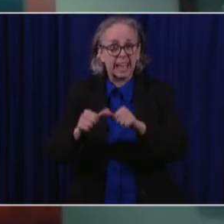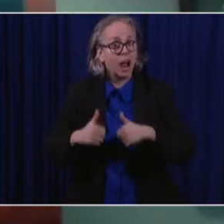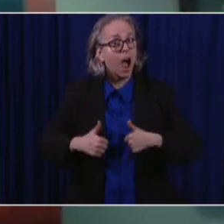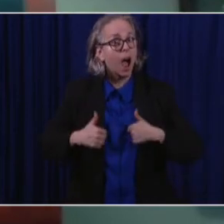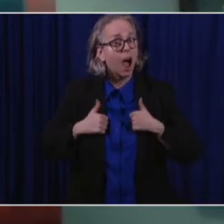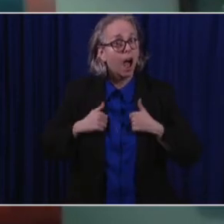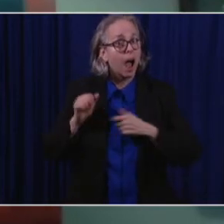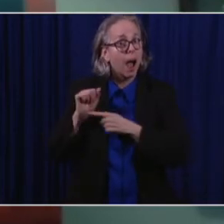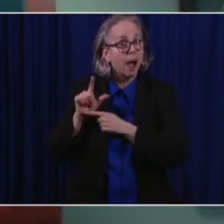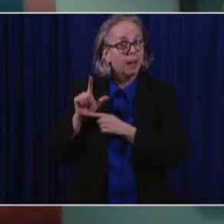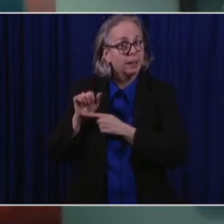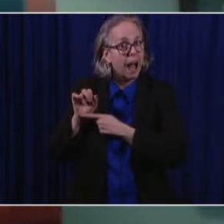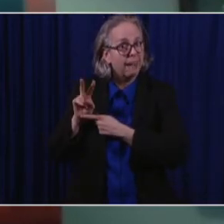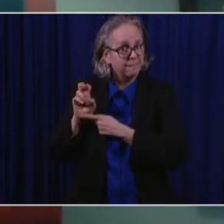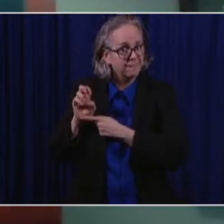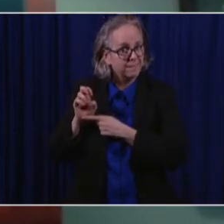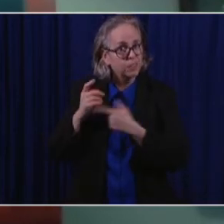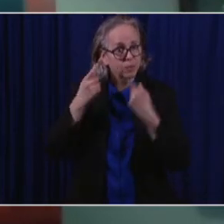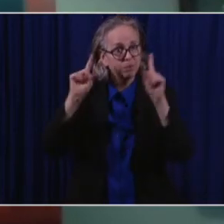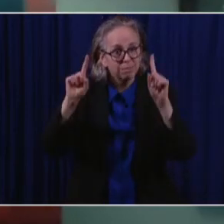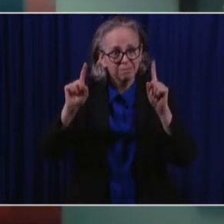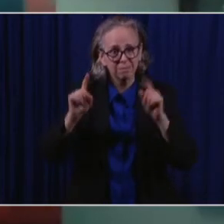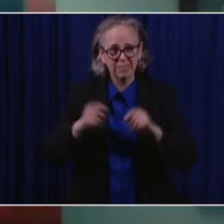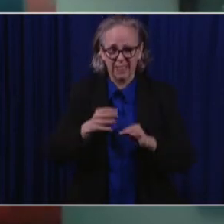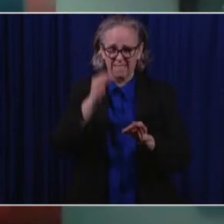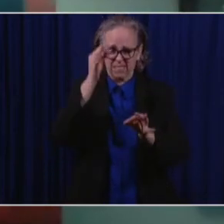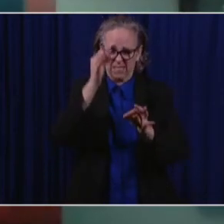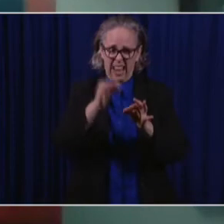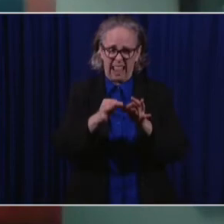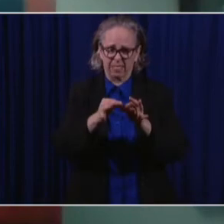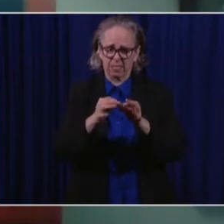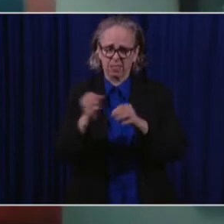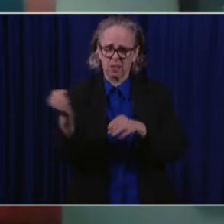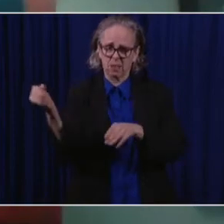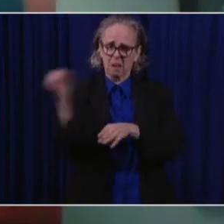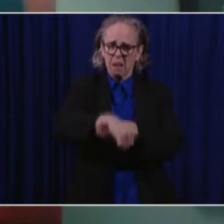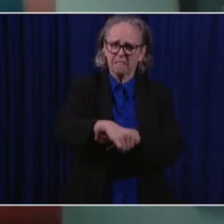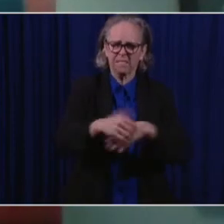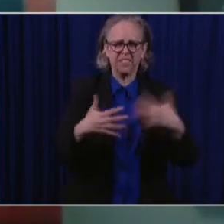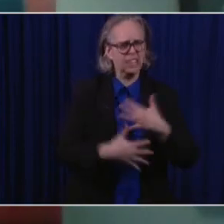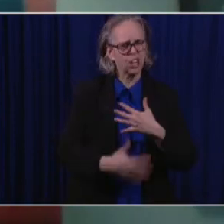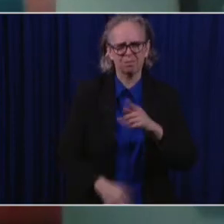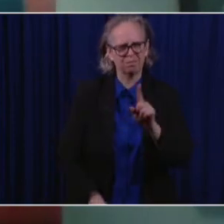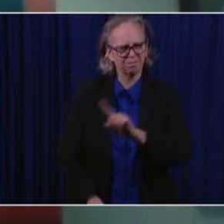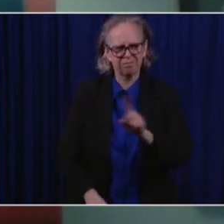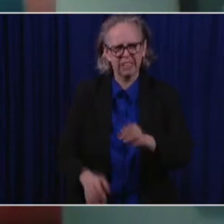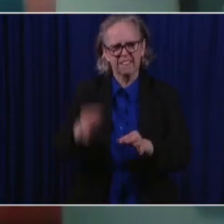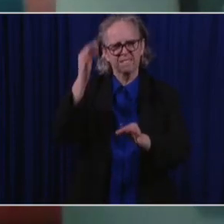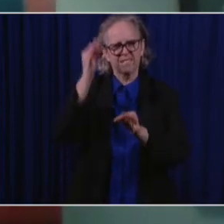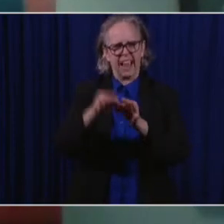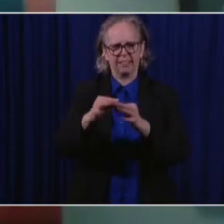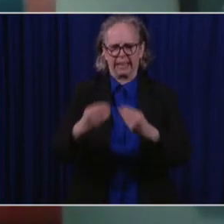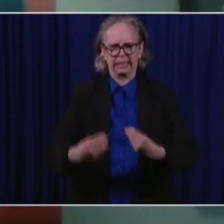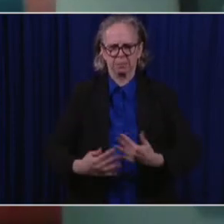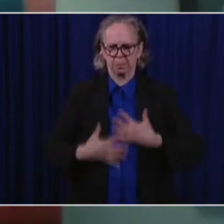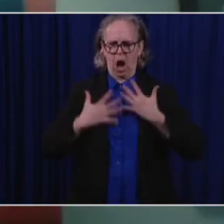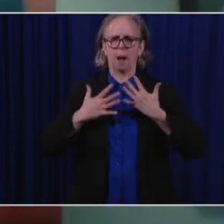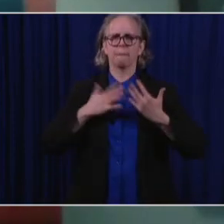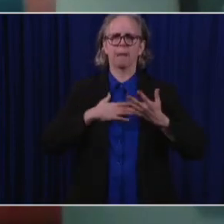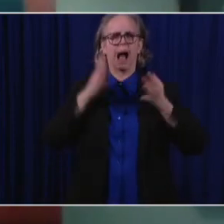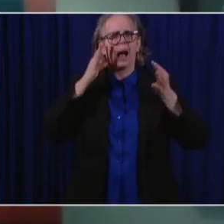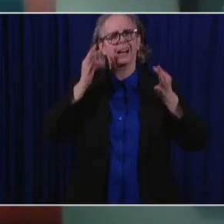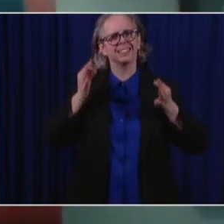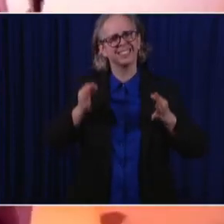it's not faith over fear. It's my faith informs my life, and it informs me to look at the facts and to abide by those as